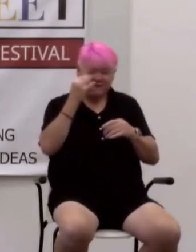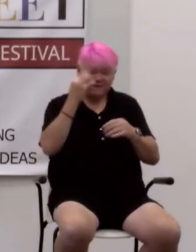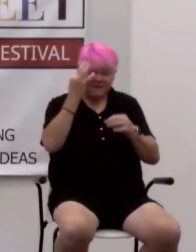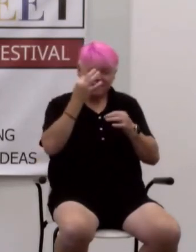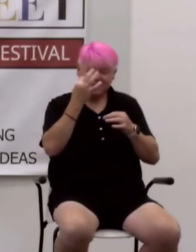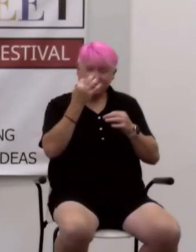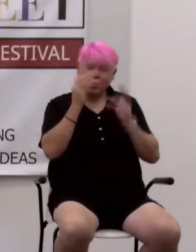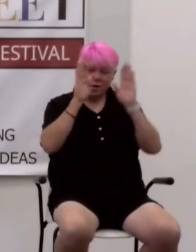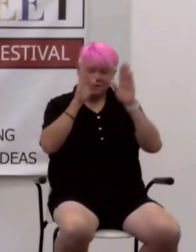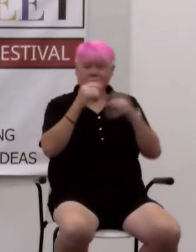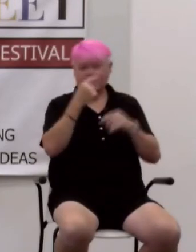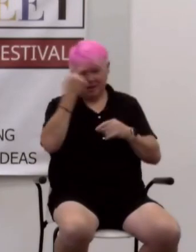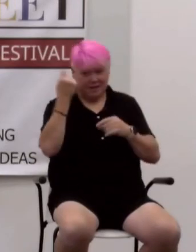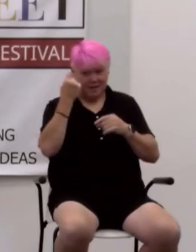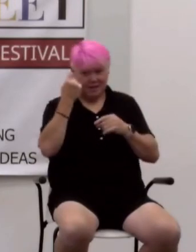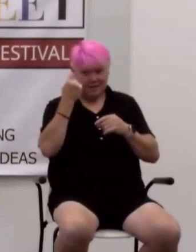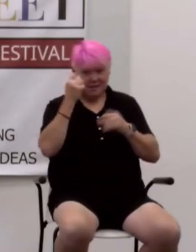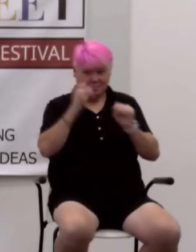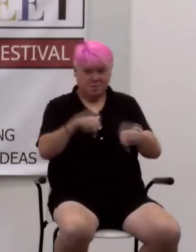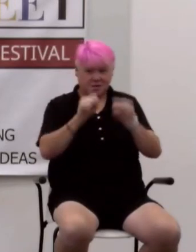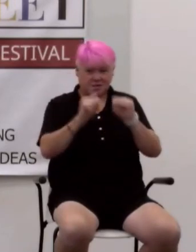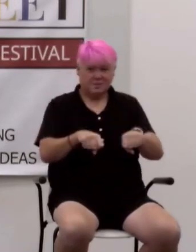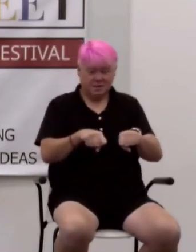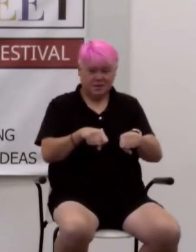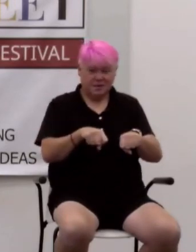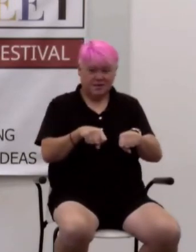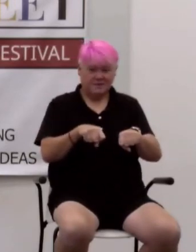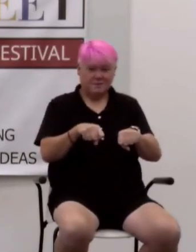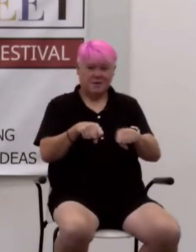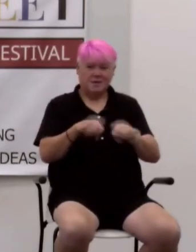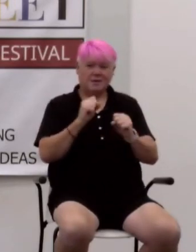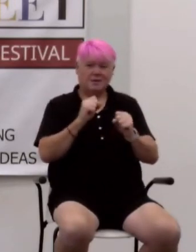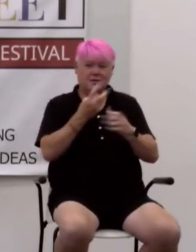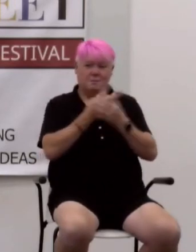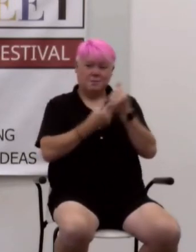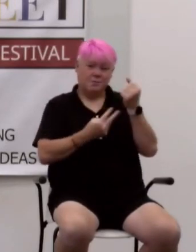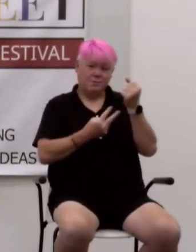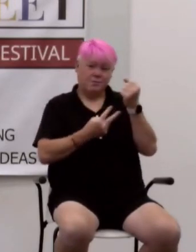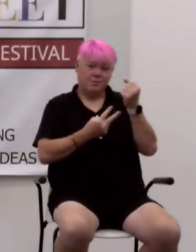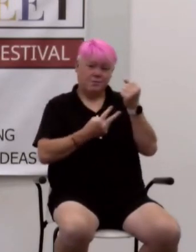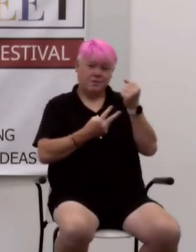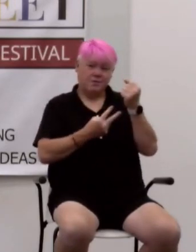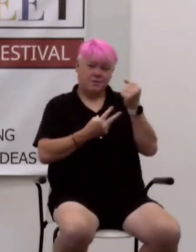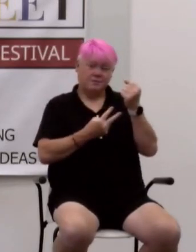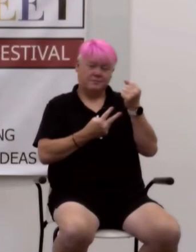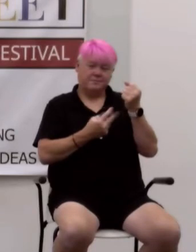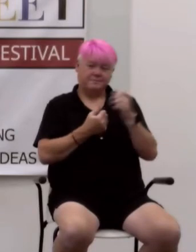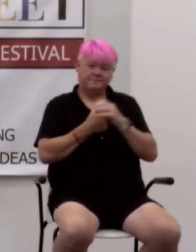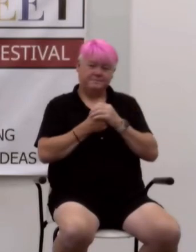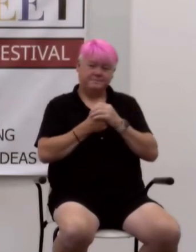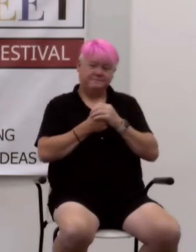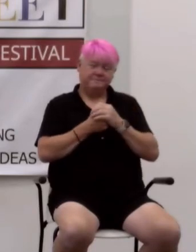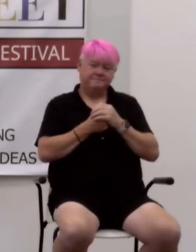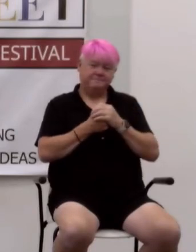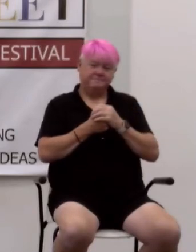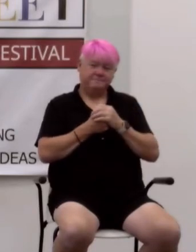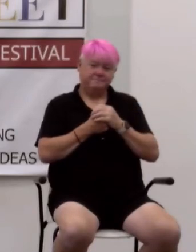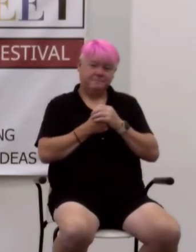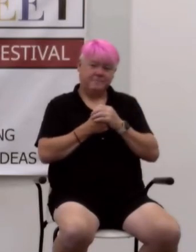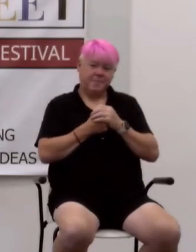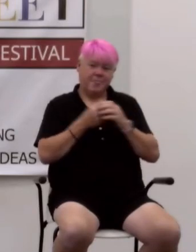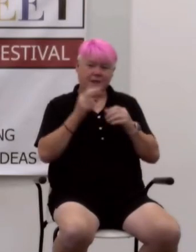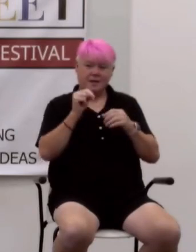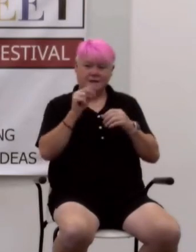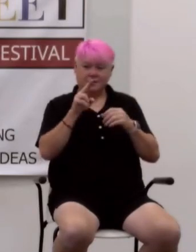of it being both, what's the word? A nurturing and